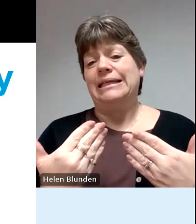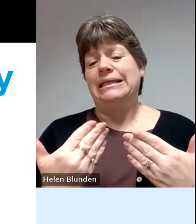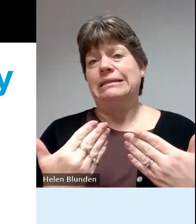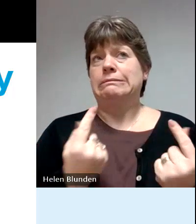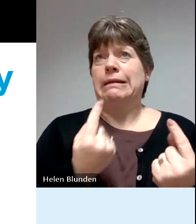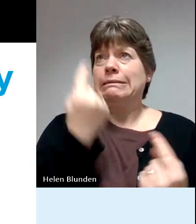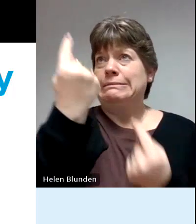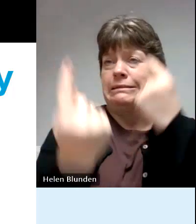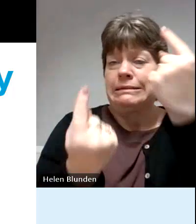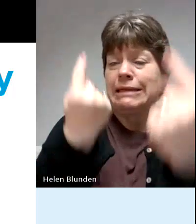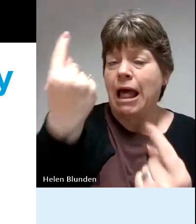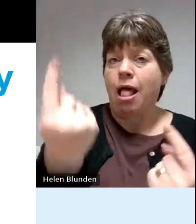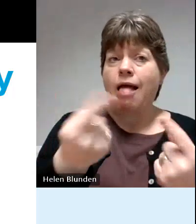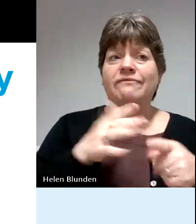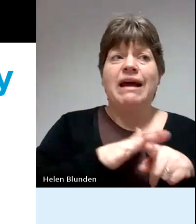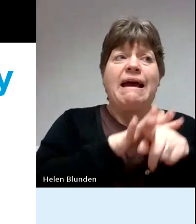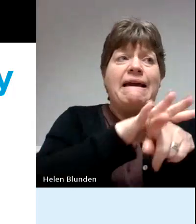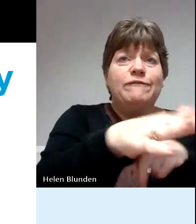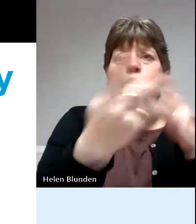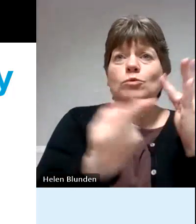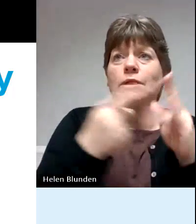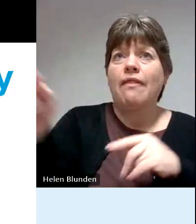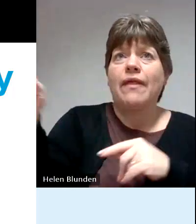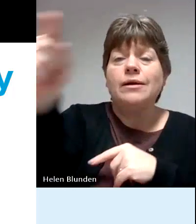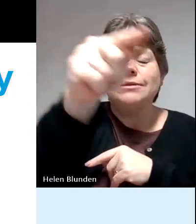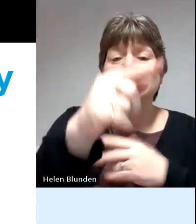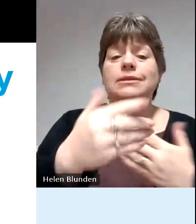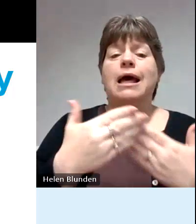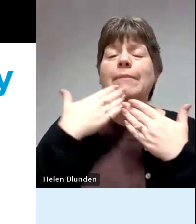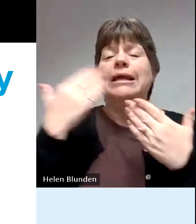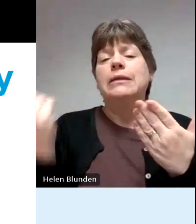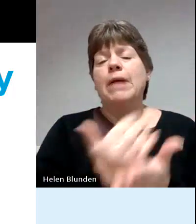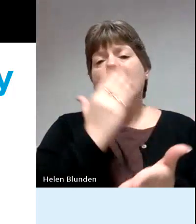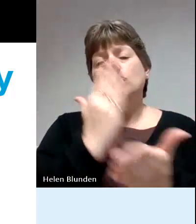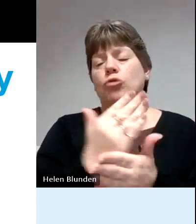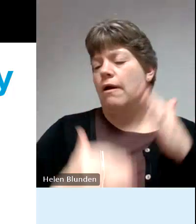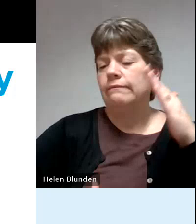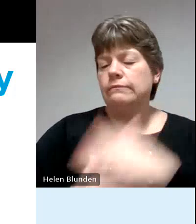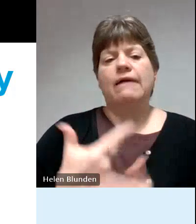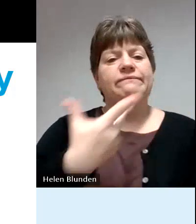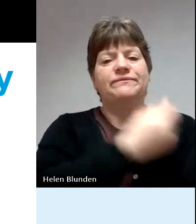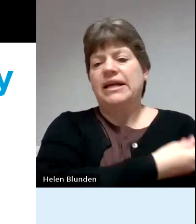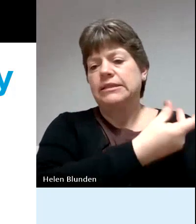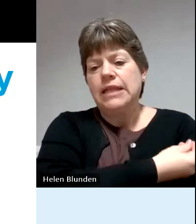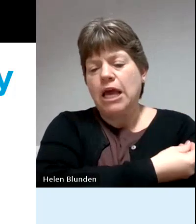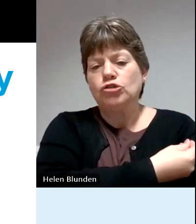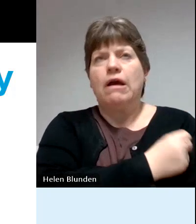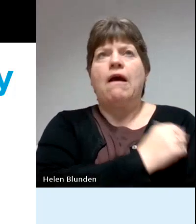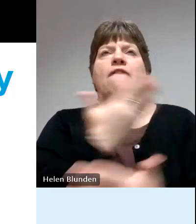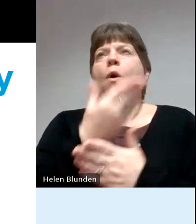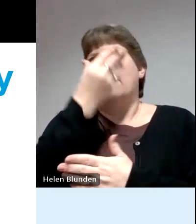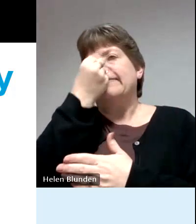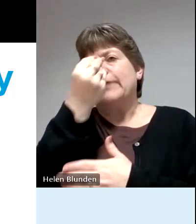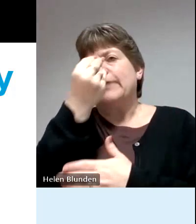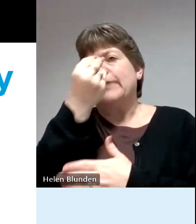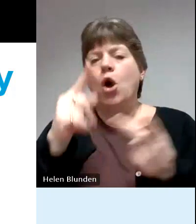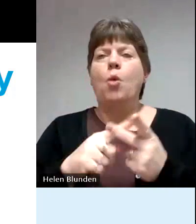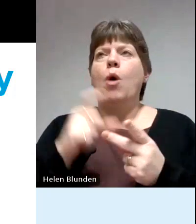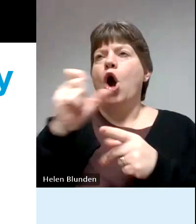yourself and by influencing others, make sure that you get vaccinated for seasonal influenza and